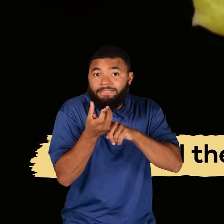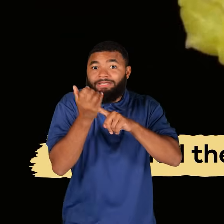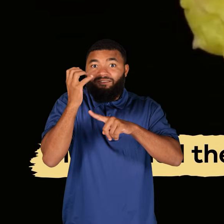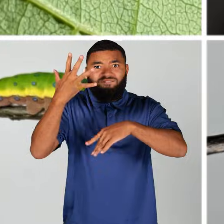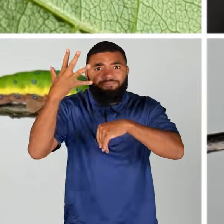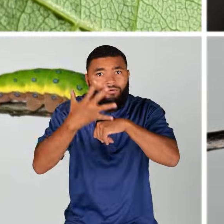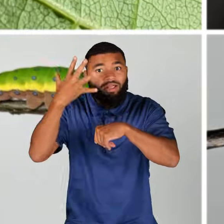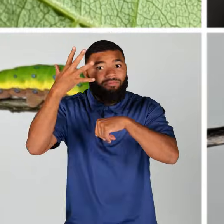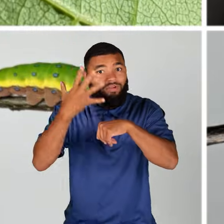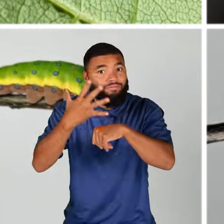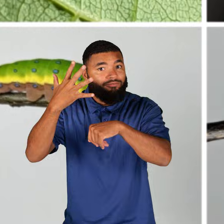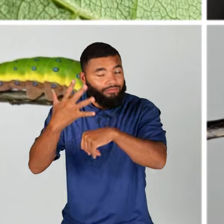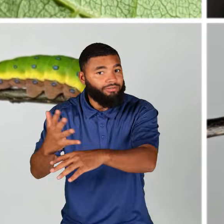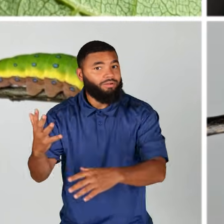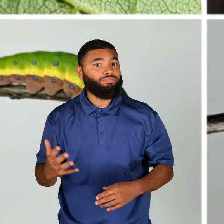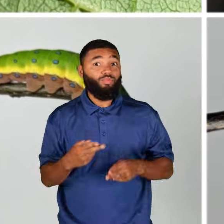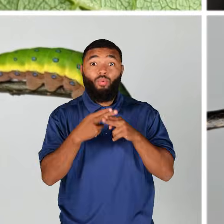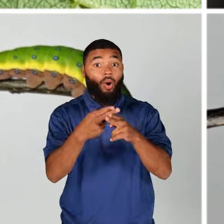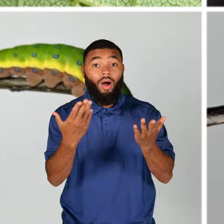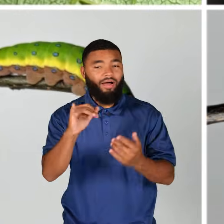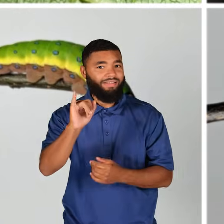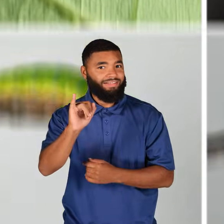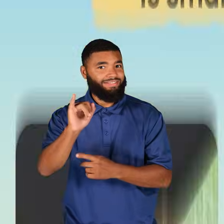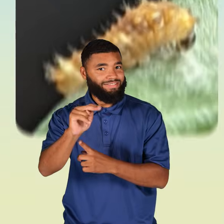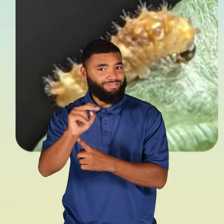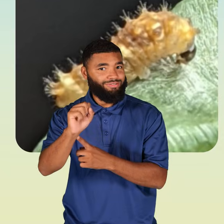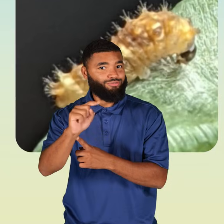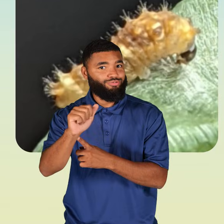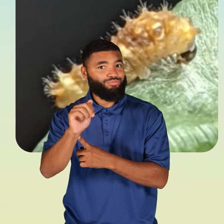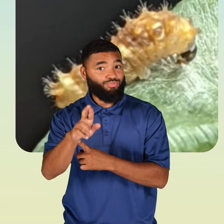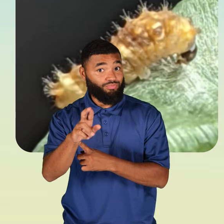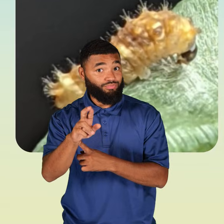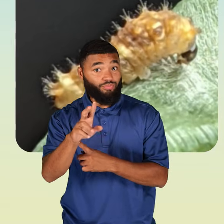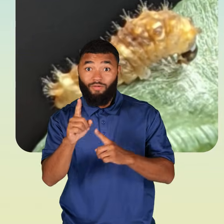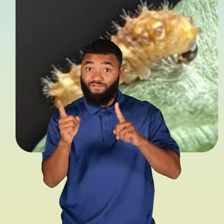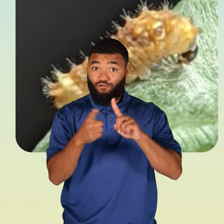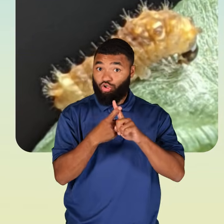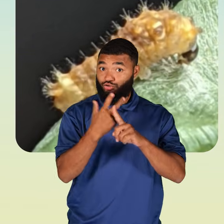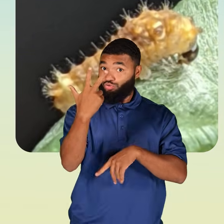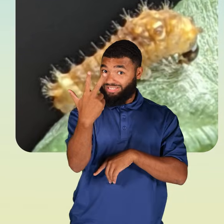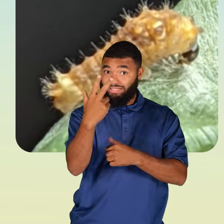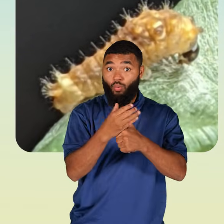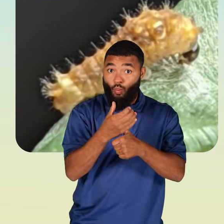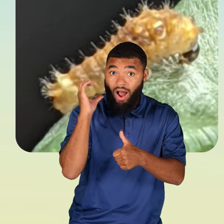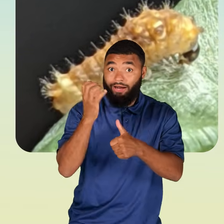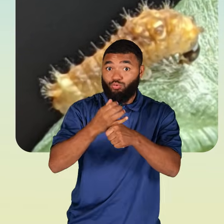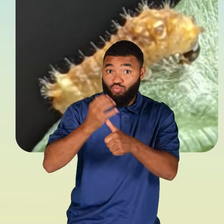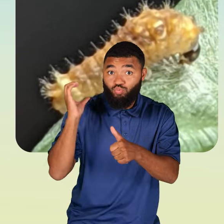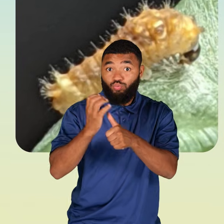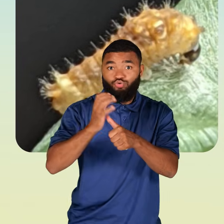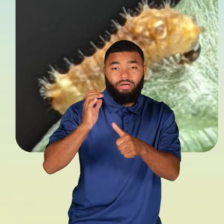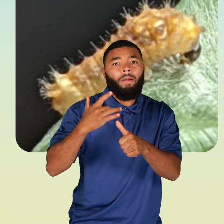grow. Each stage is called an instar. In the first 3 stages, the insect is